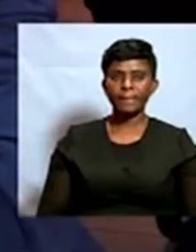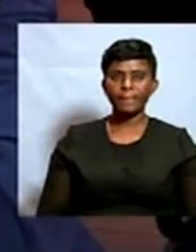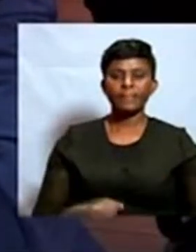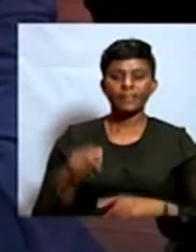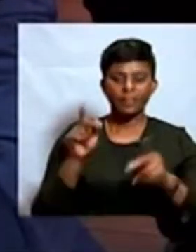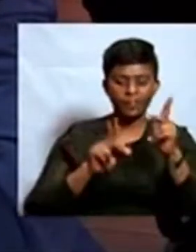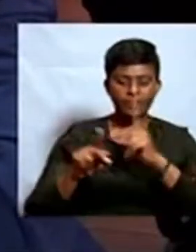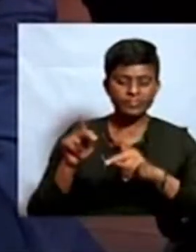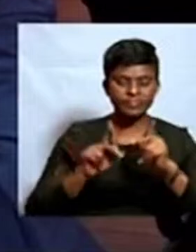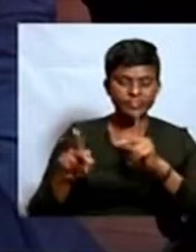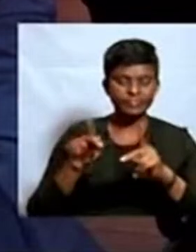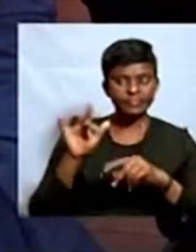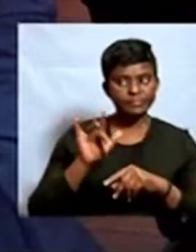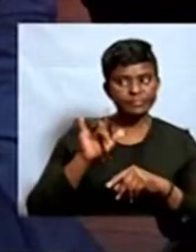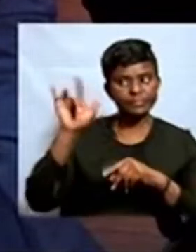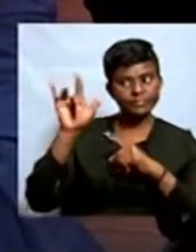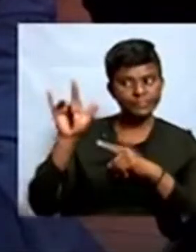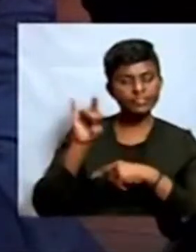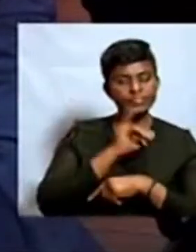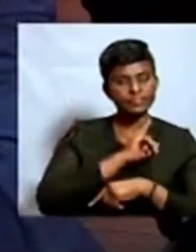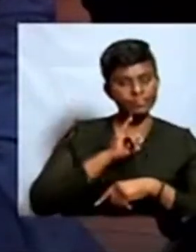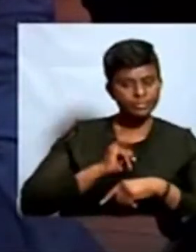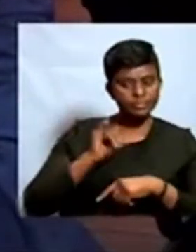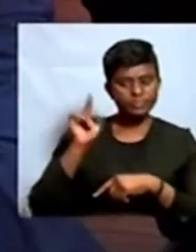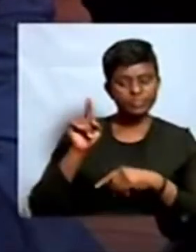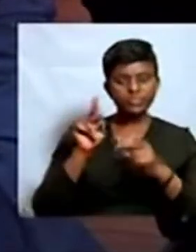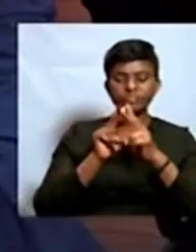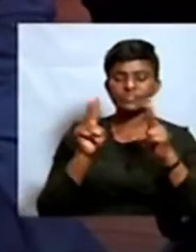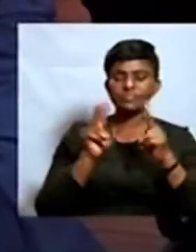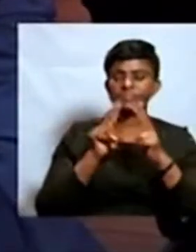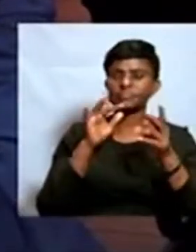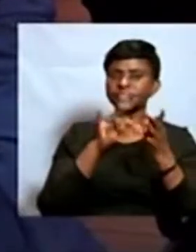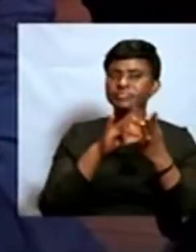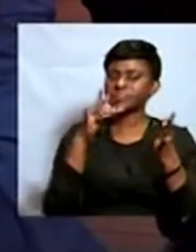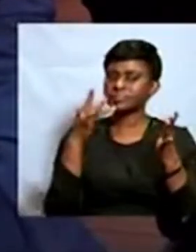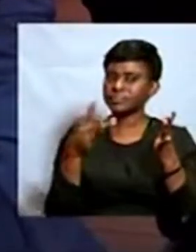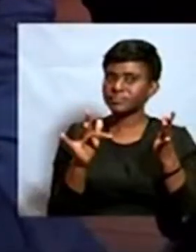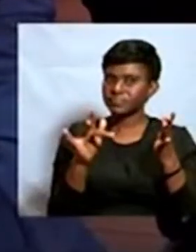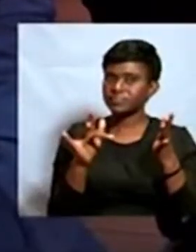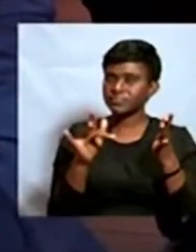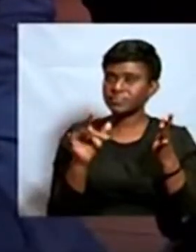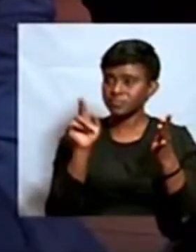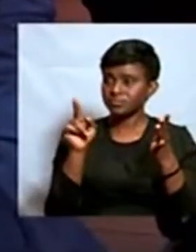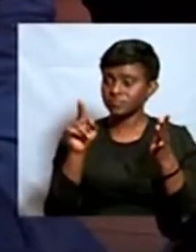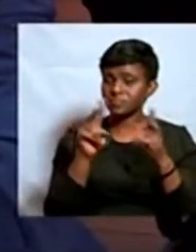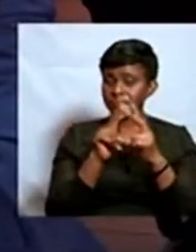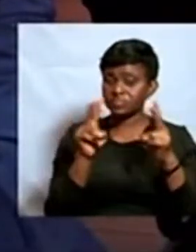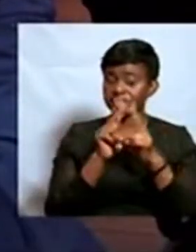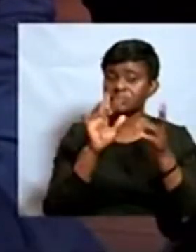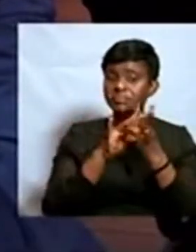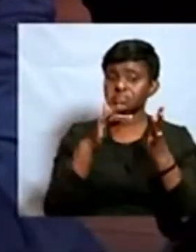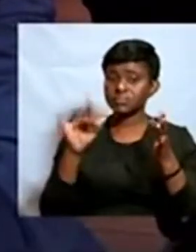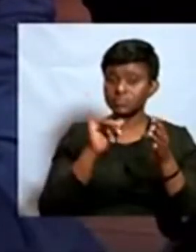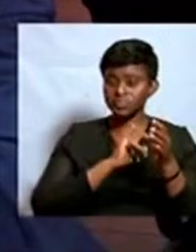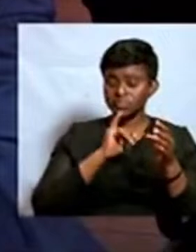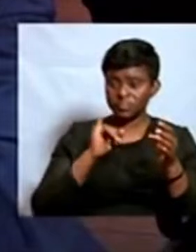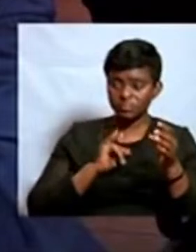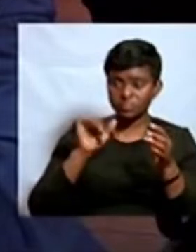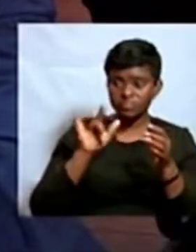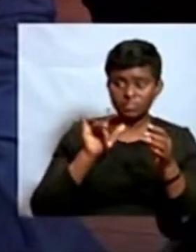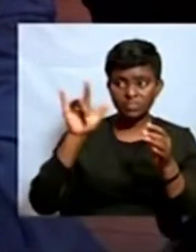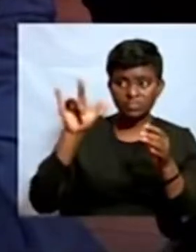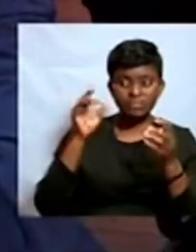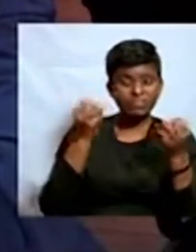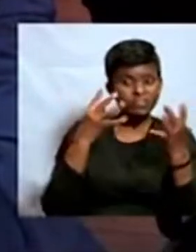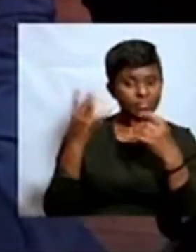civil aviation industry is a very expensive industry where a lot of